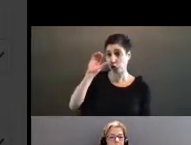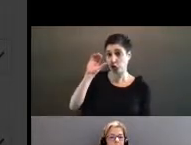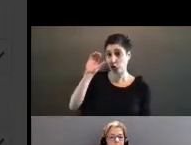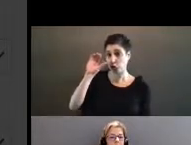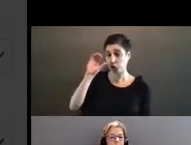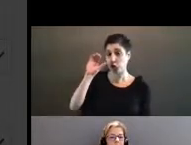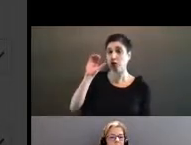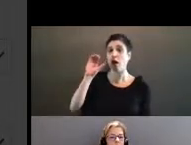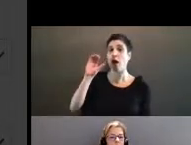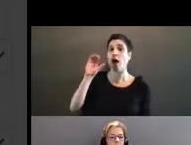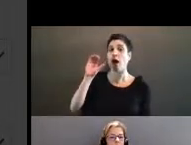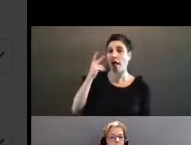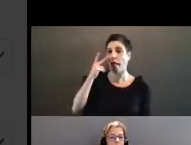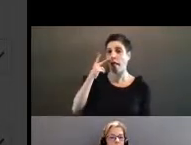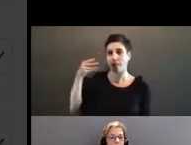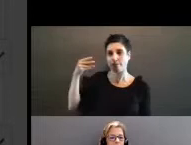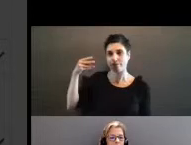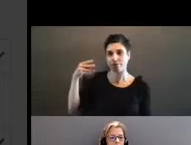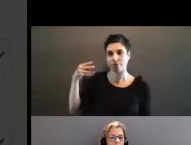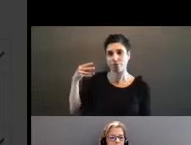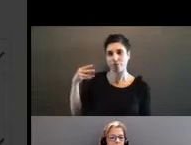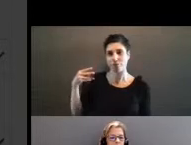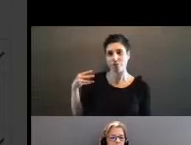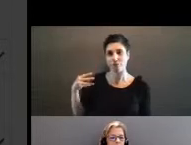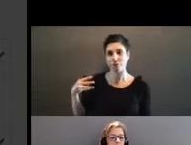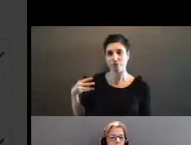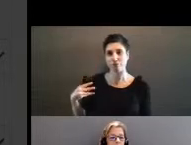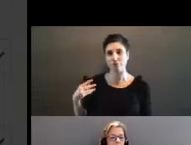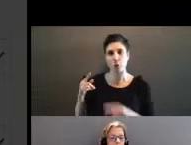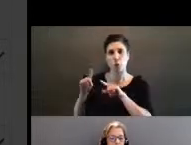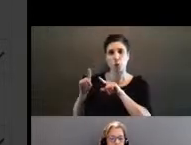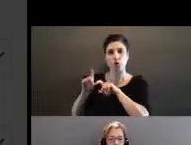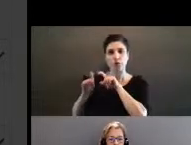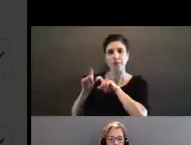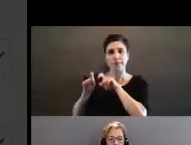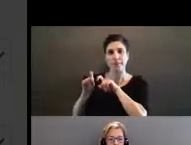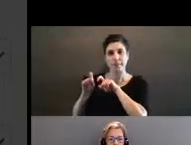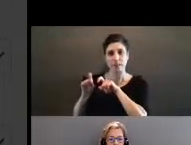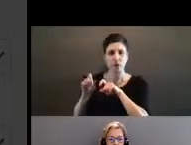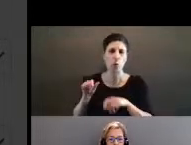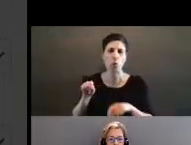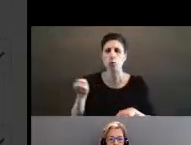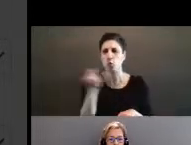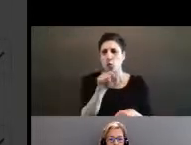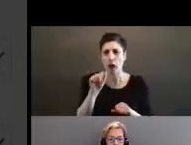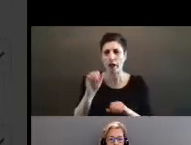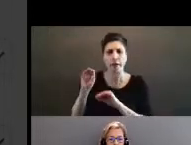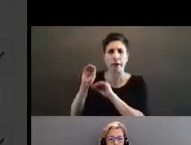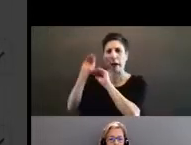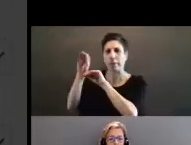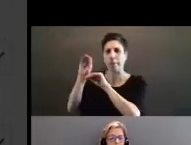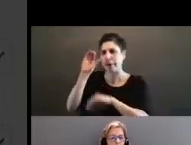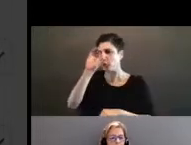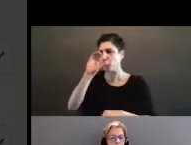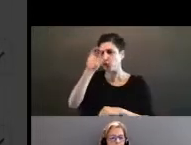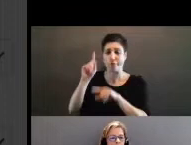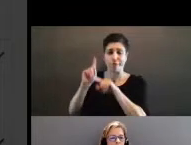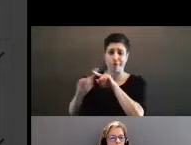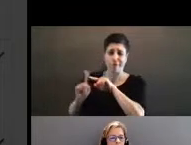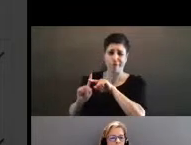and you can see there's all kinds of results that come up. So you just type in whatever you need, and you can scroll through and